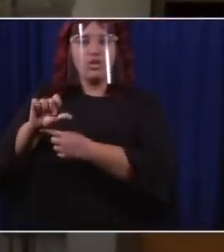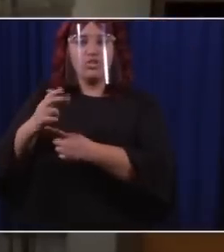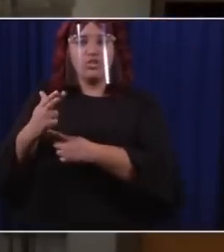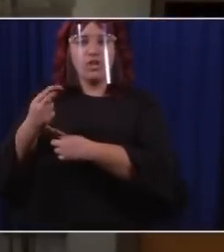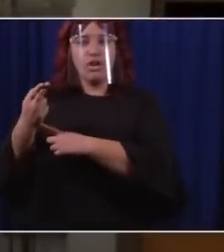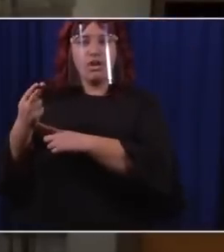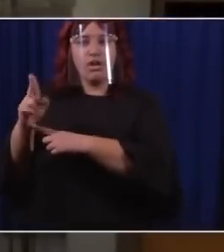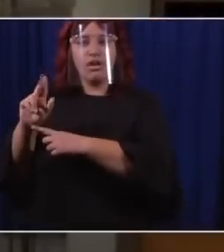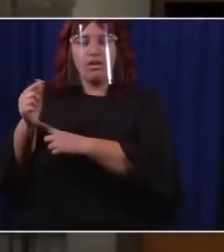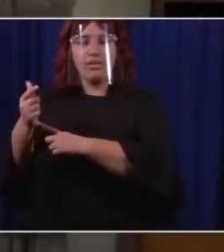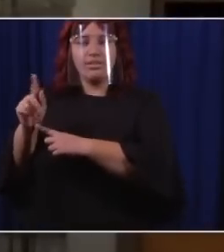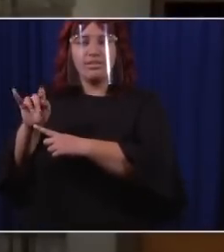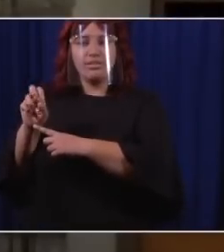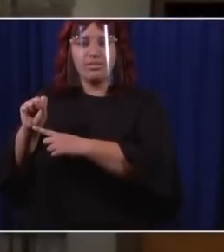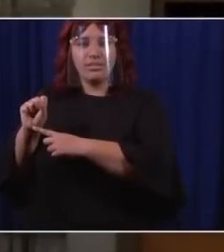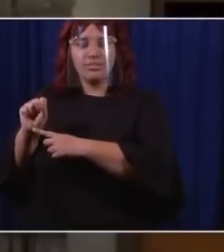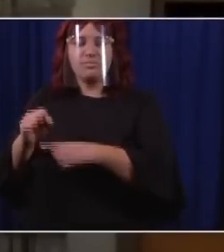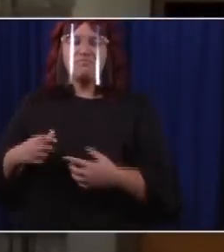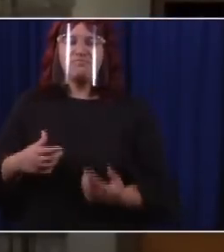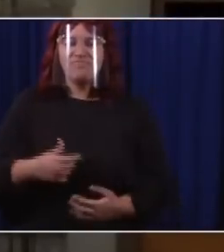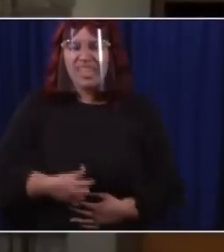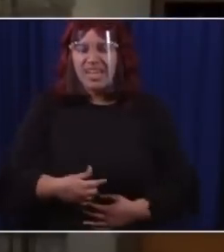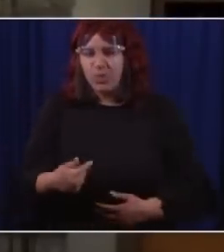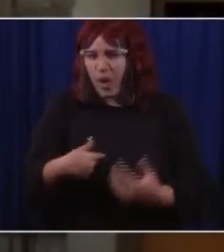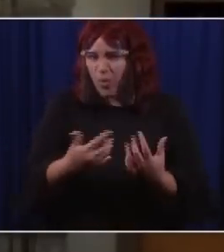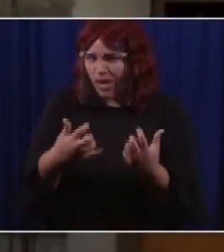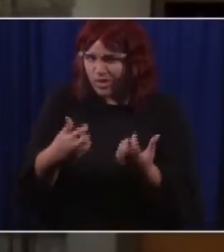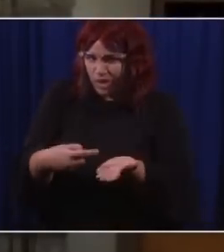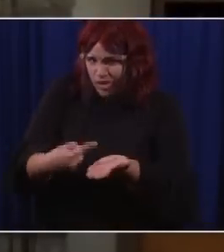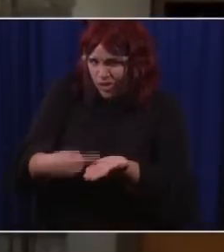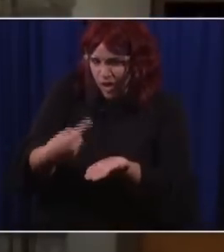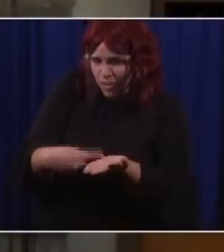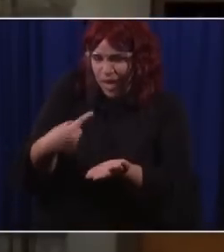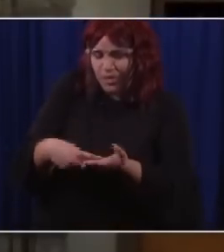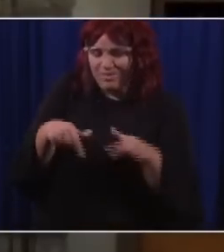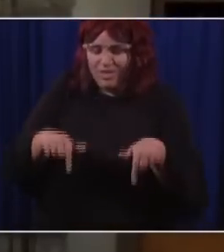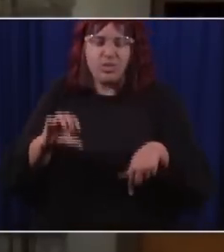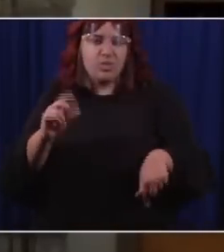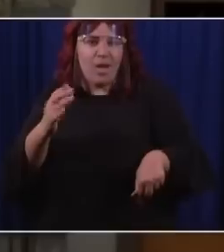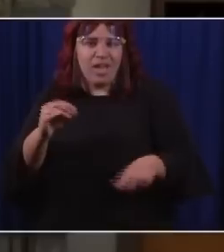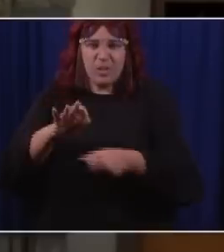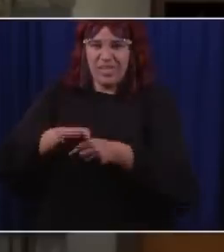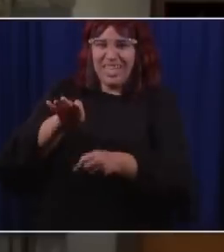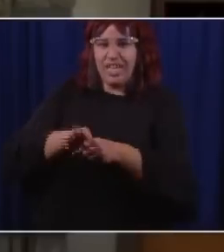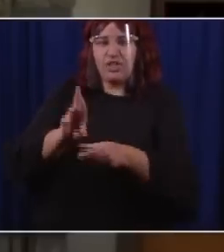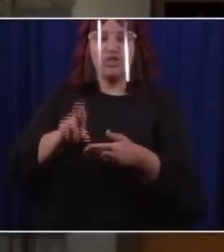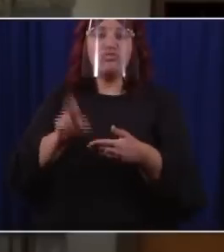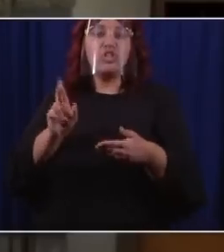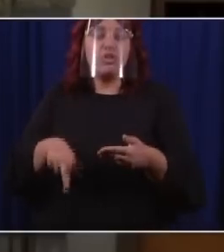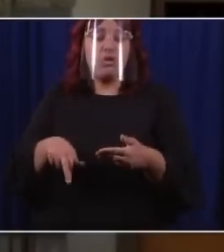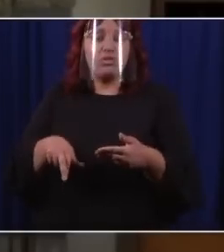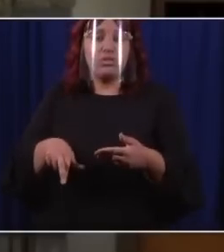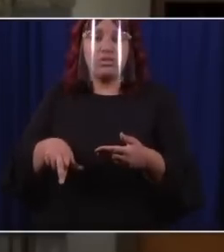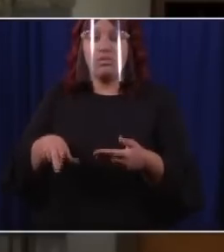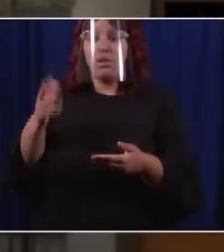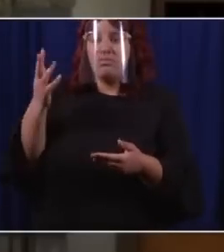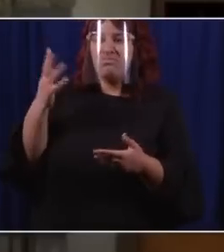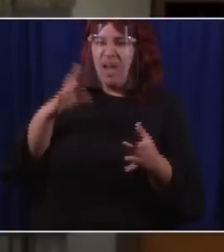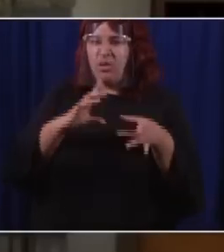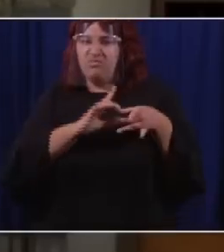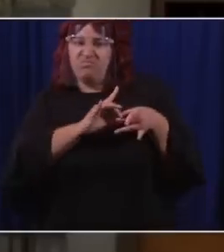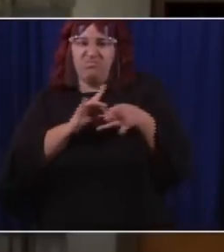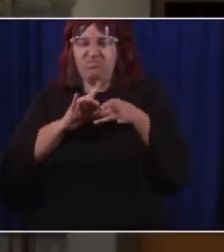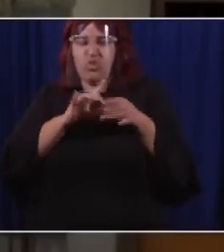the election results in Ohio, sort of as they relate to the coronavirus, especially given today's record-breaking